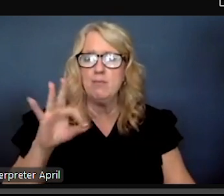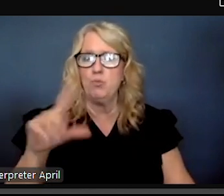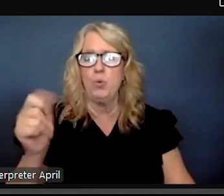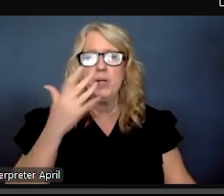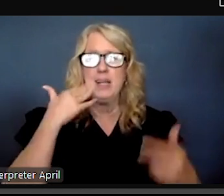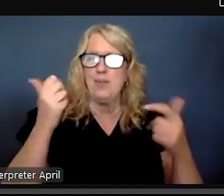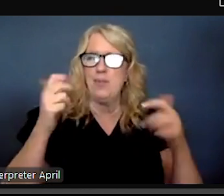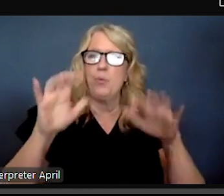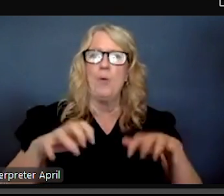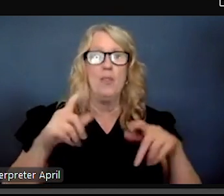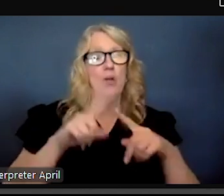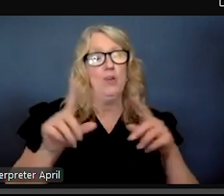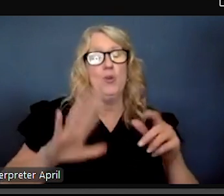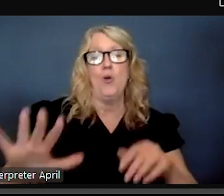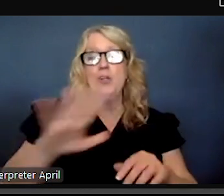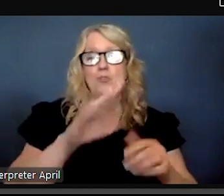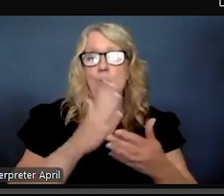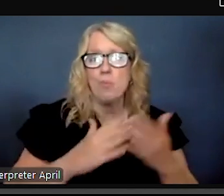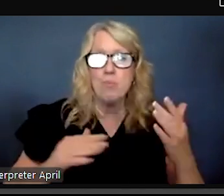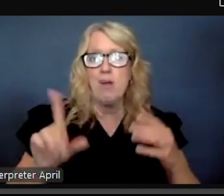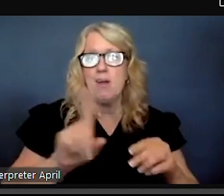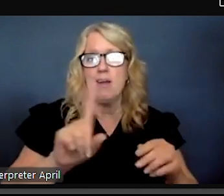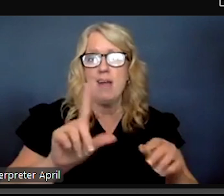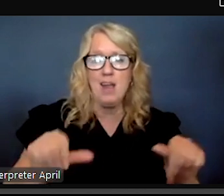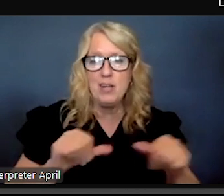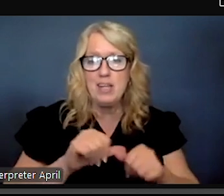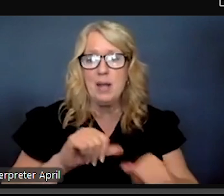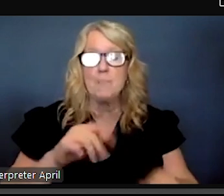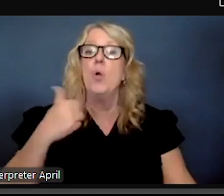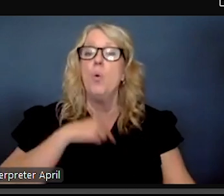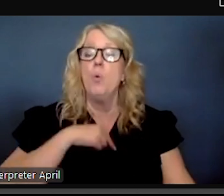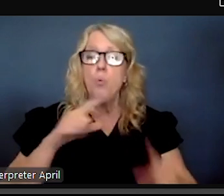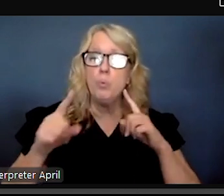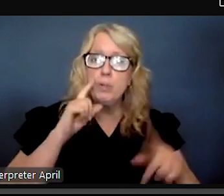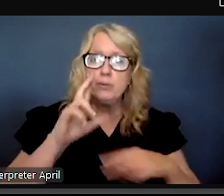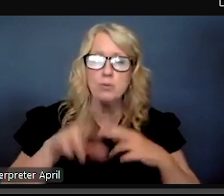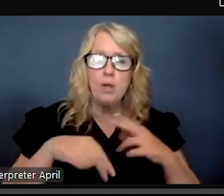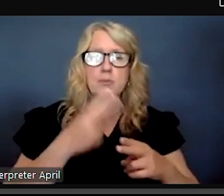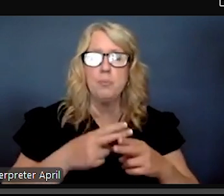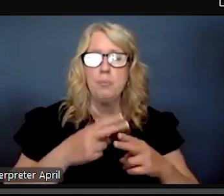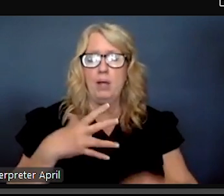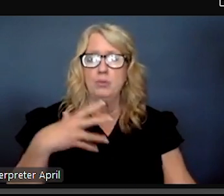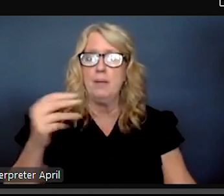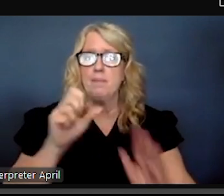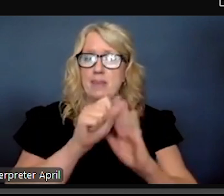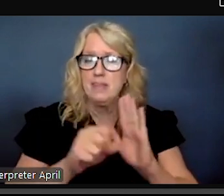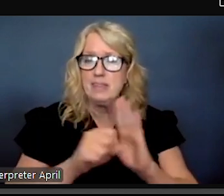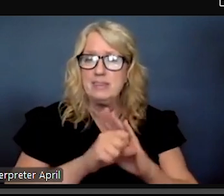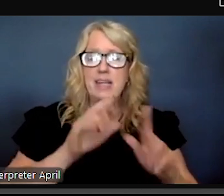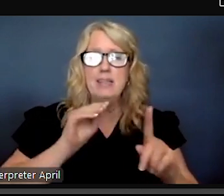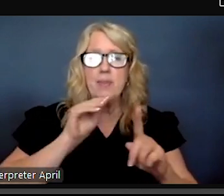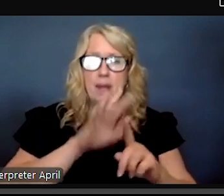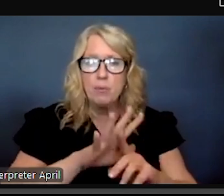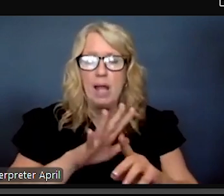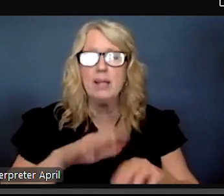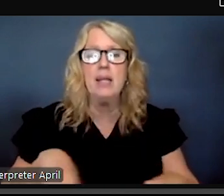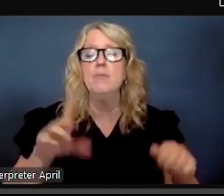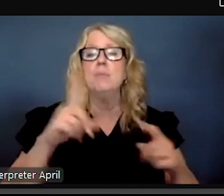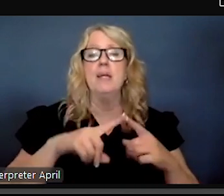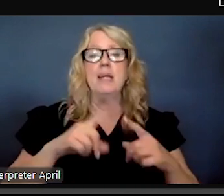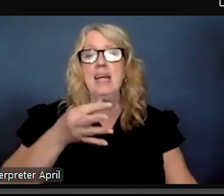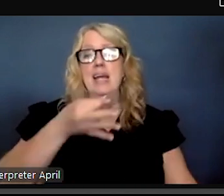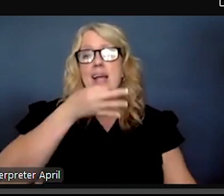is around your neck of the woods. We talked about, states highlighted. We have experts